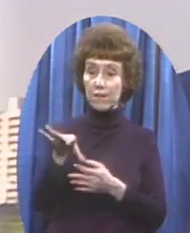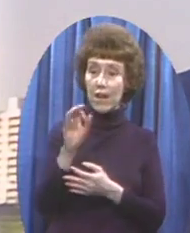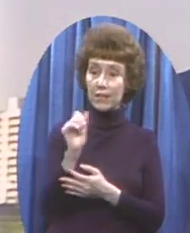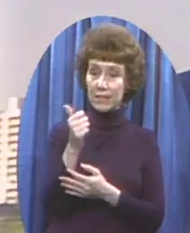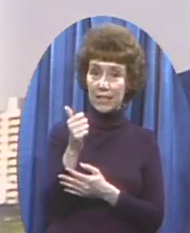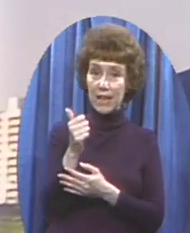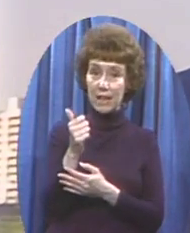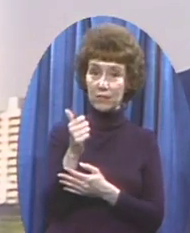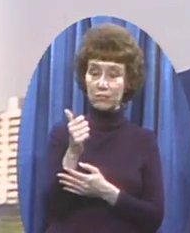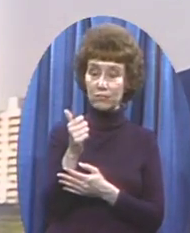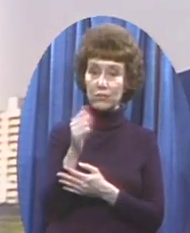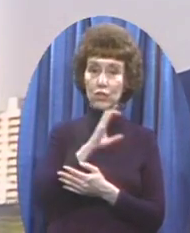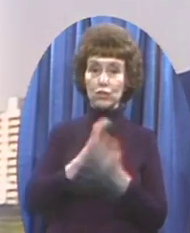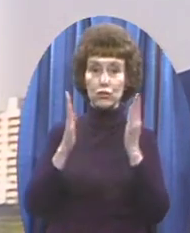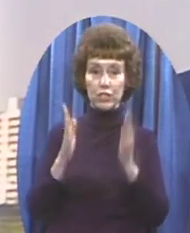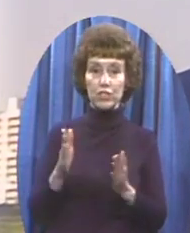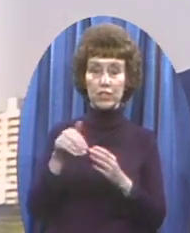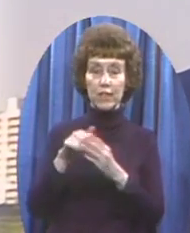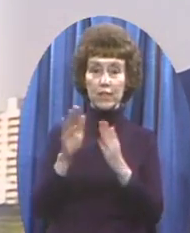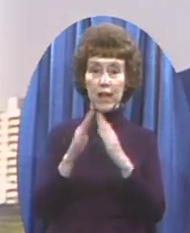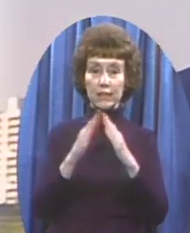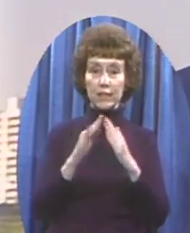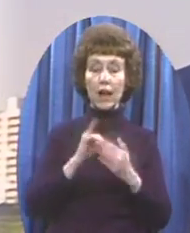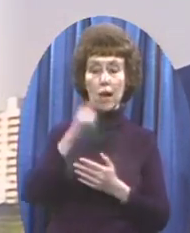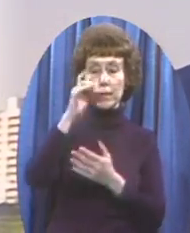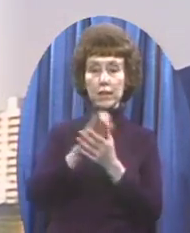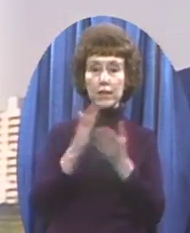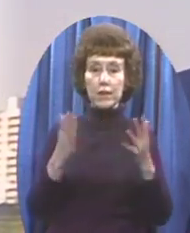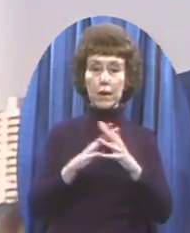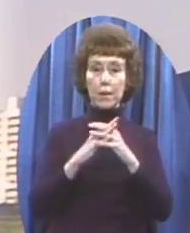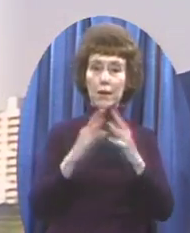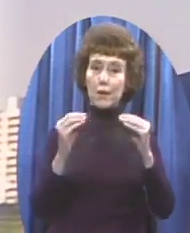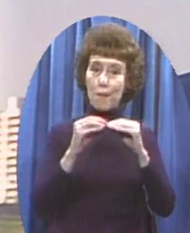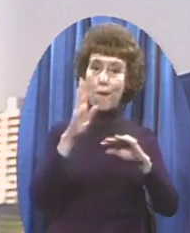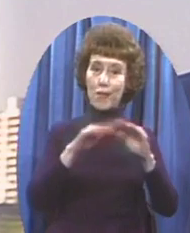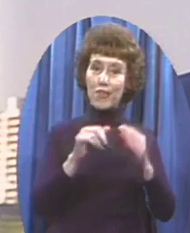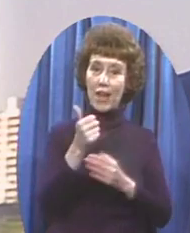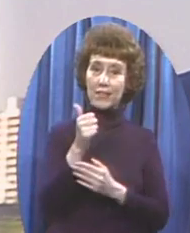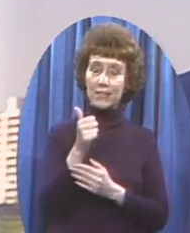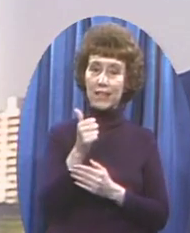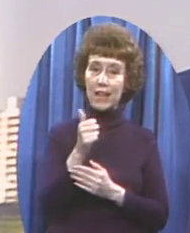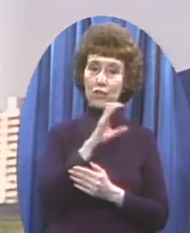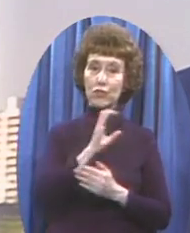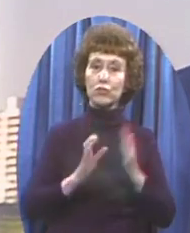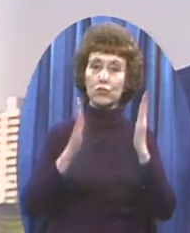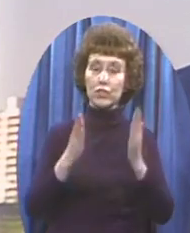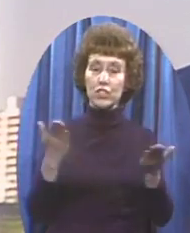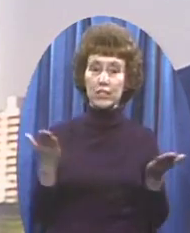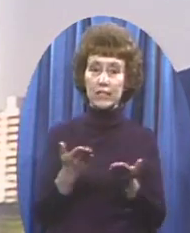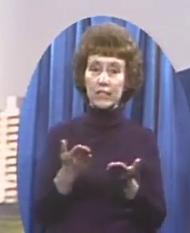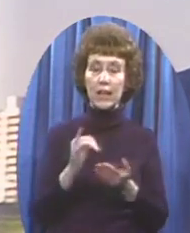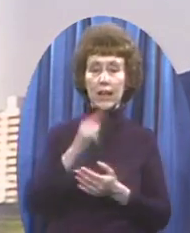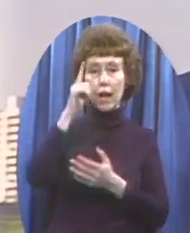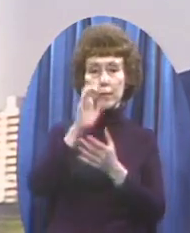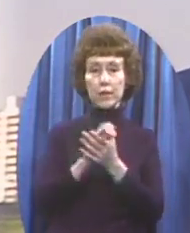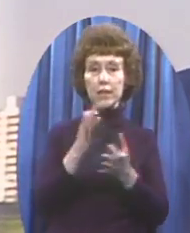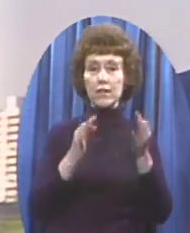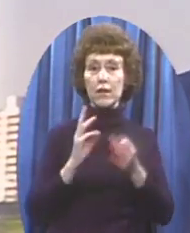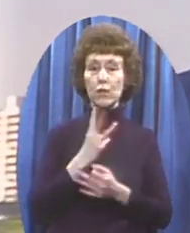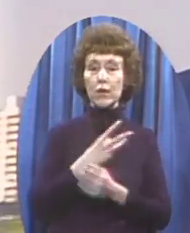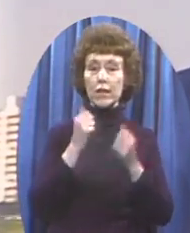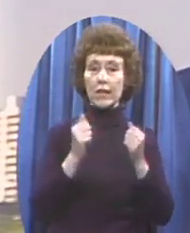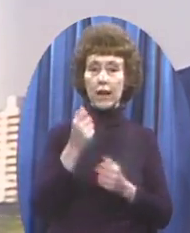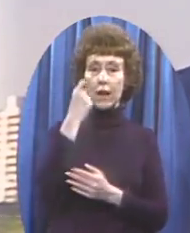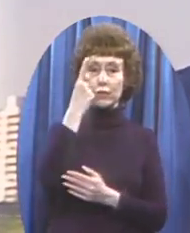in this nation. And I believe that if we, alerted as we are now, can come to the awareness that